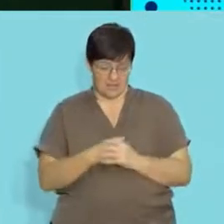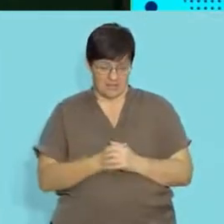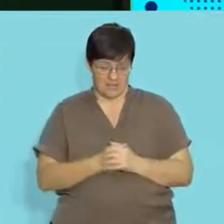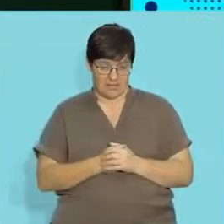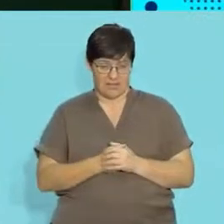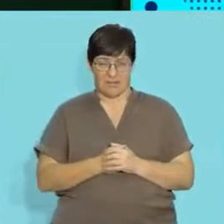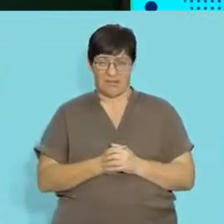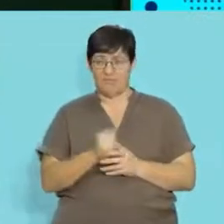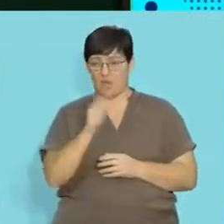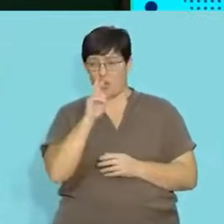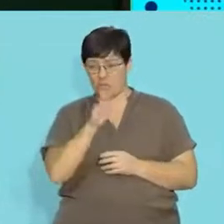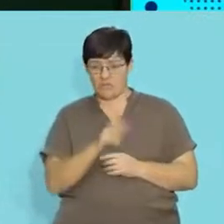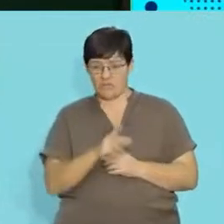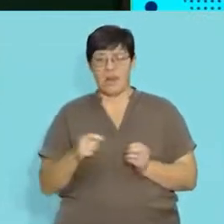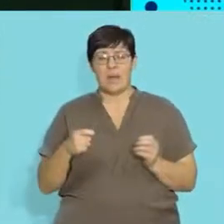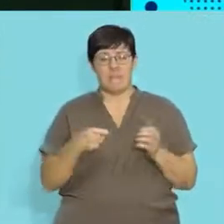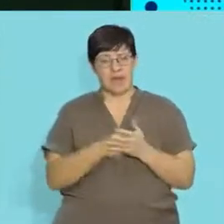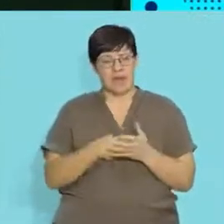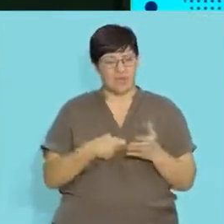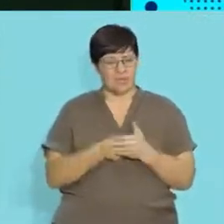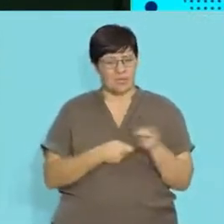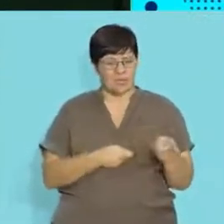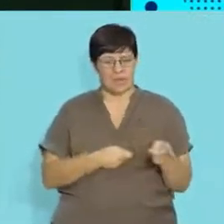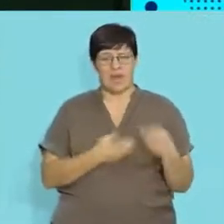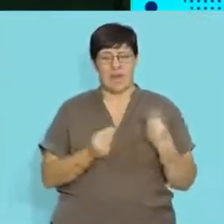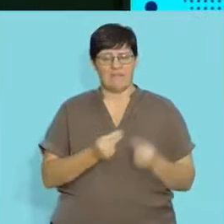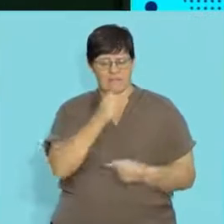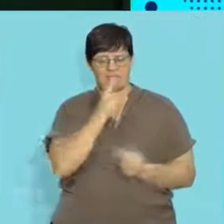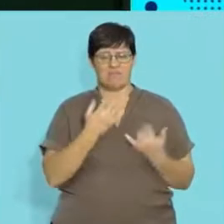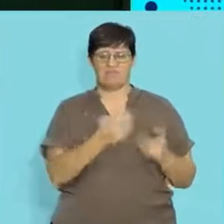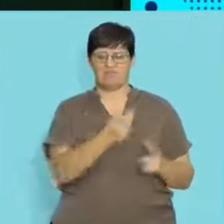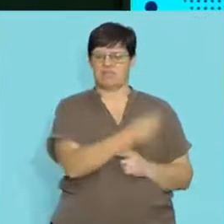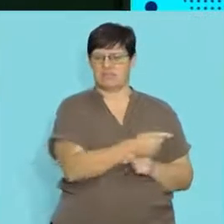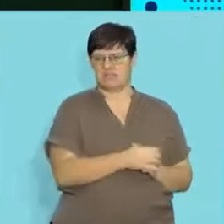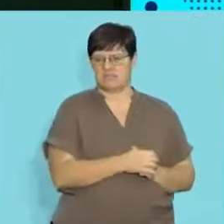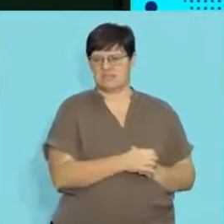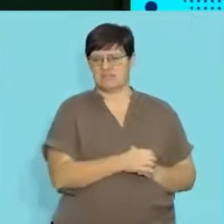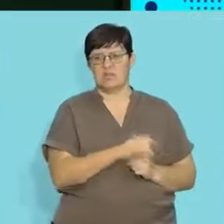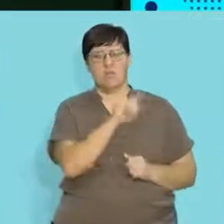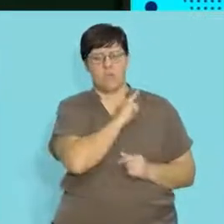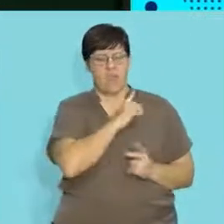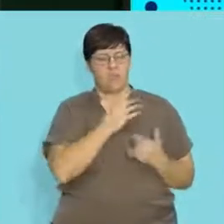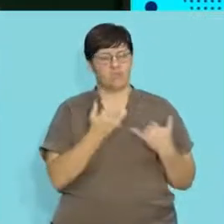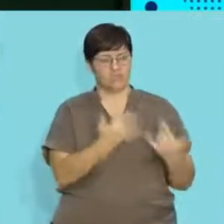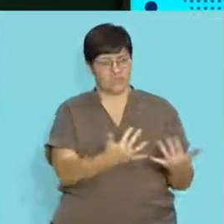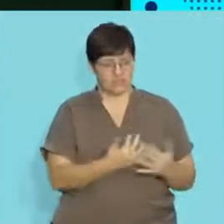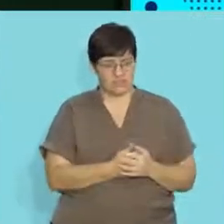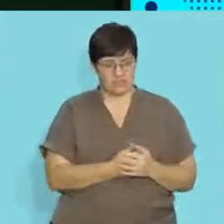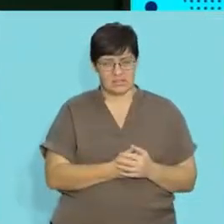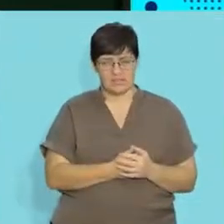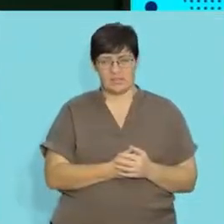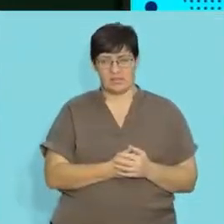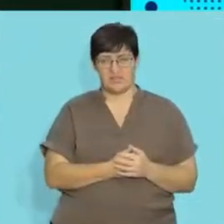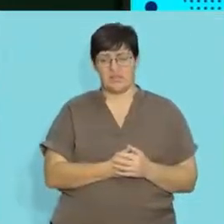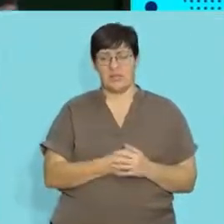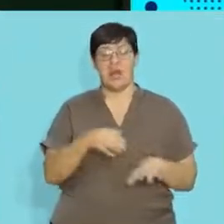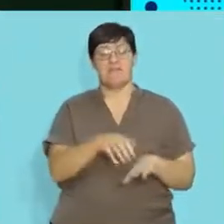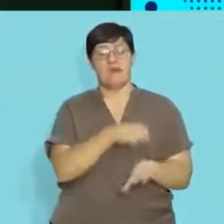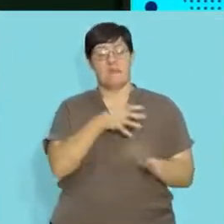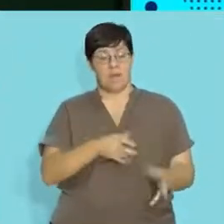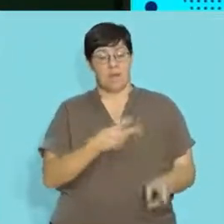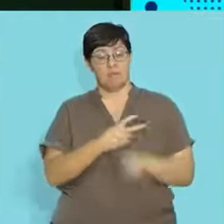bananas are often, if you look at them, when you buy them in the store, they appear green. And the reason why they're green is often